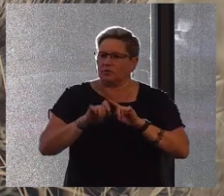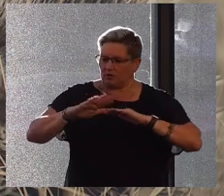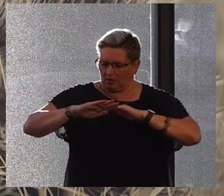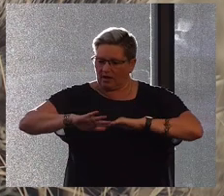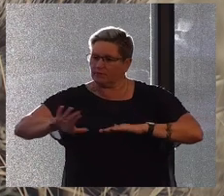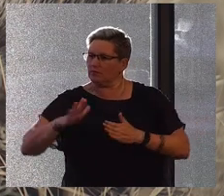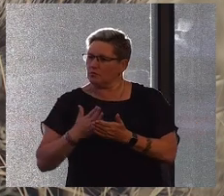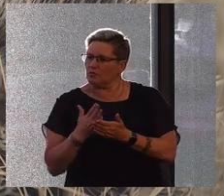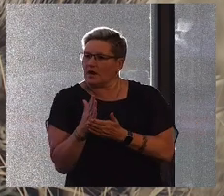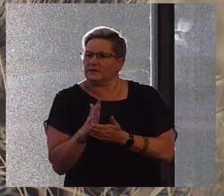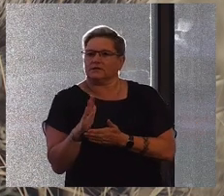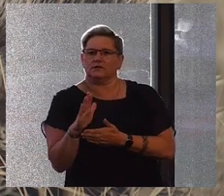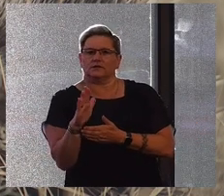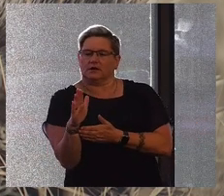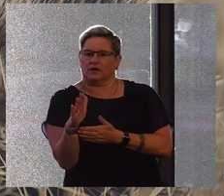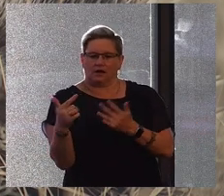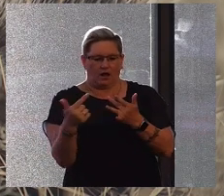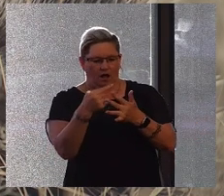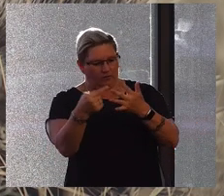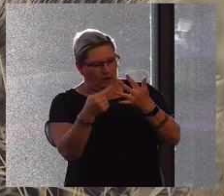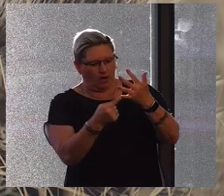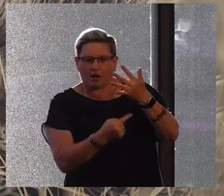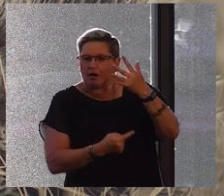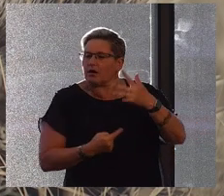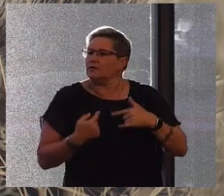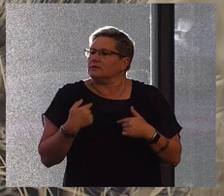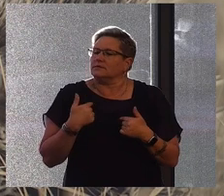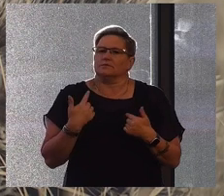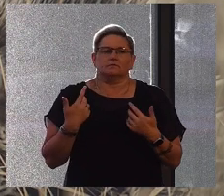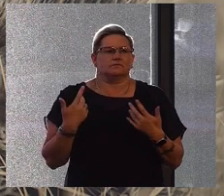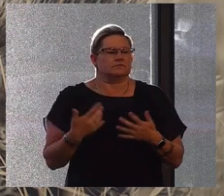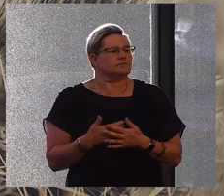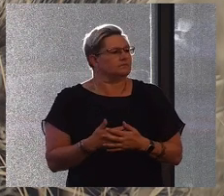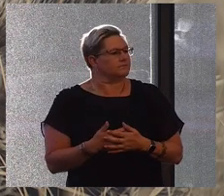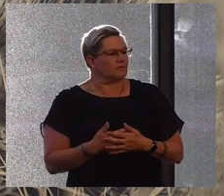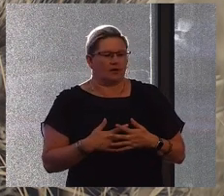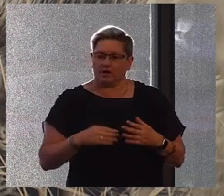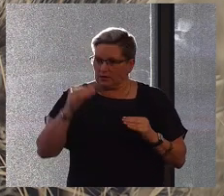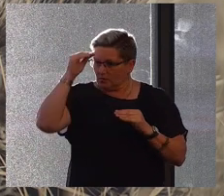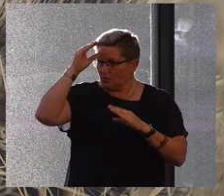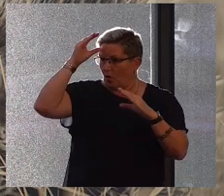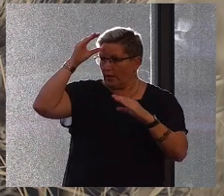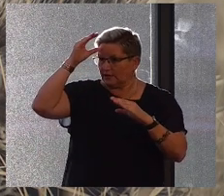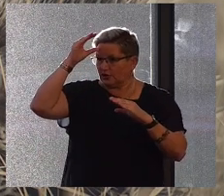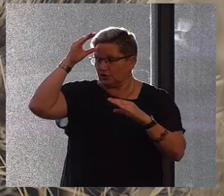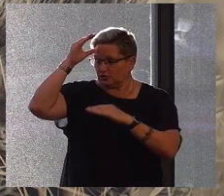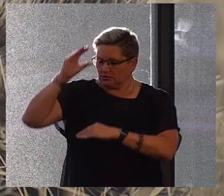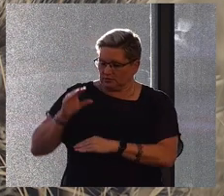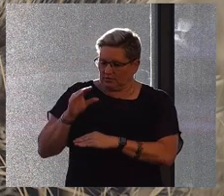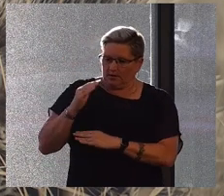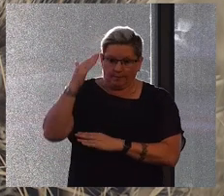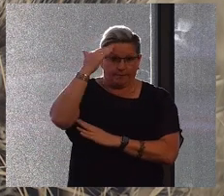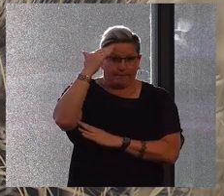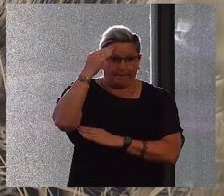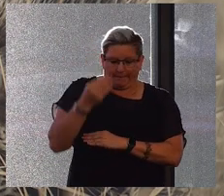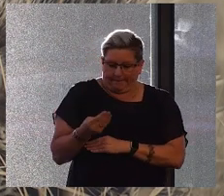and many, many other noble objectives. So the knowledge that has been passed on from mother to daughter for